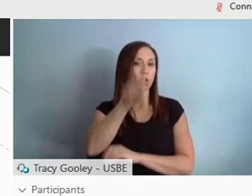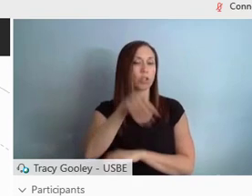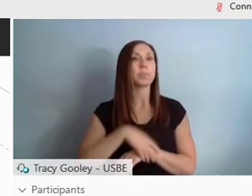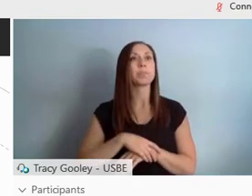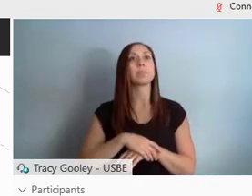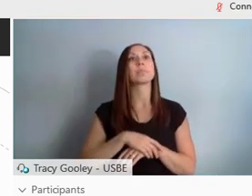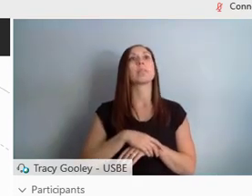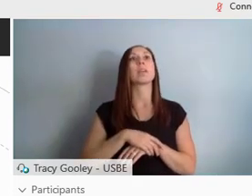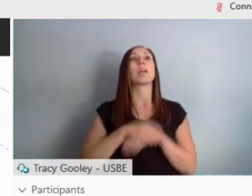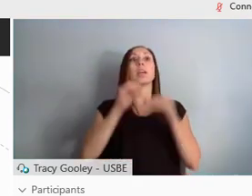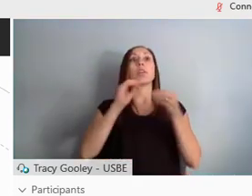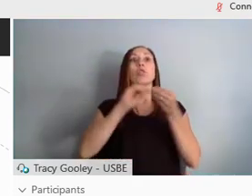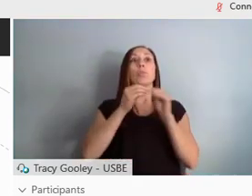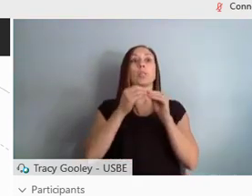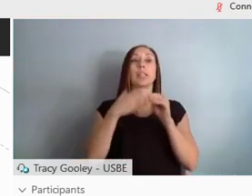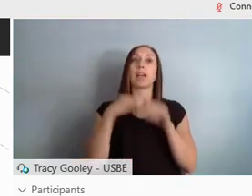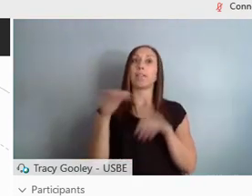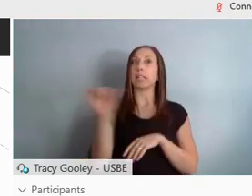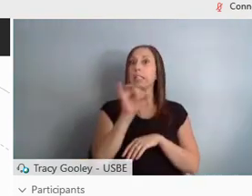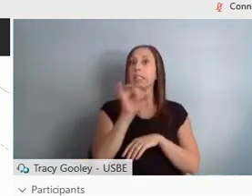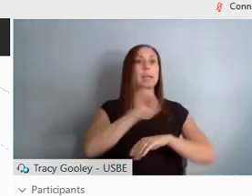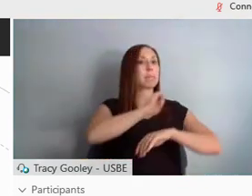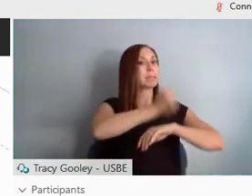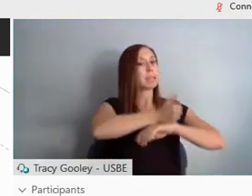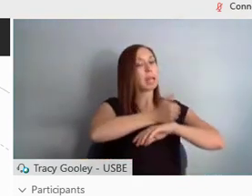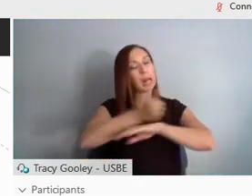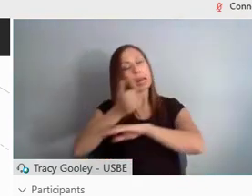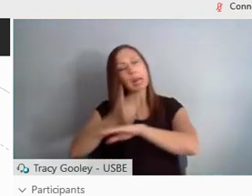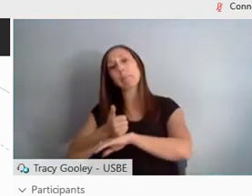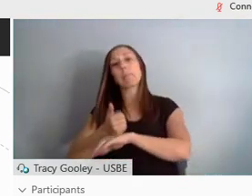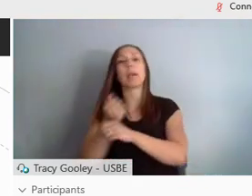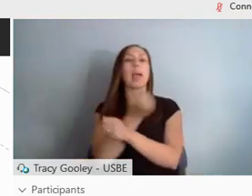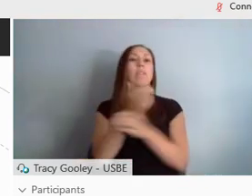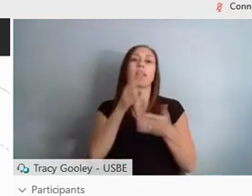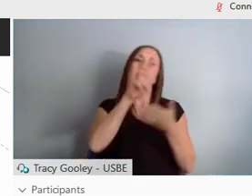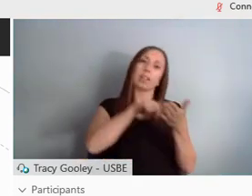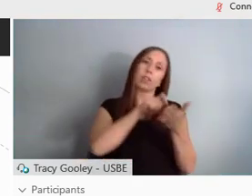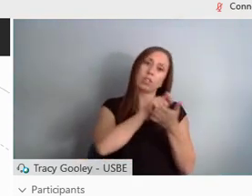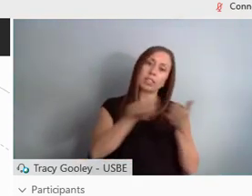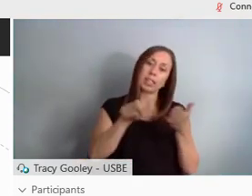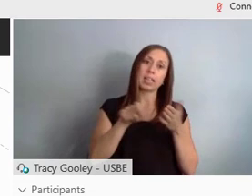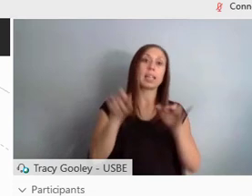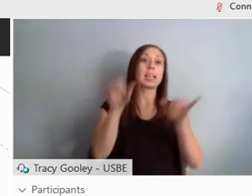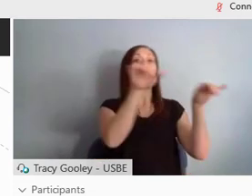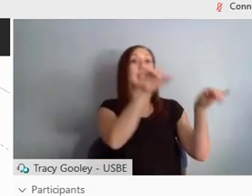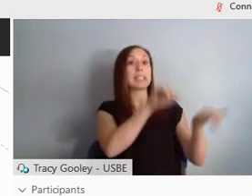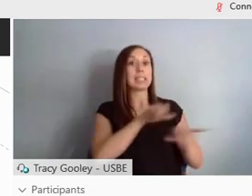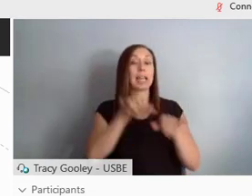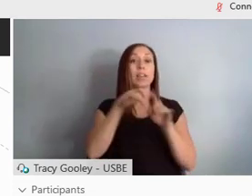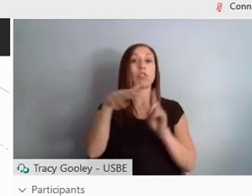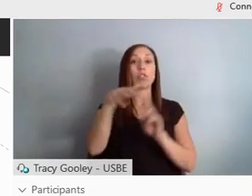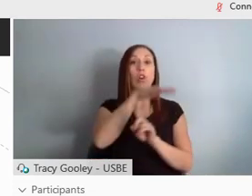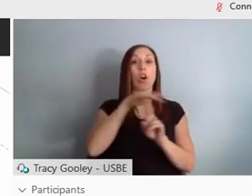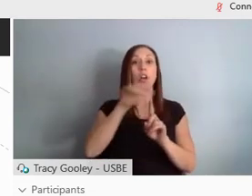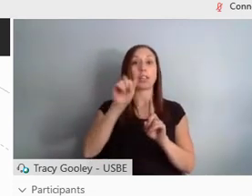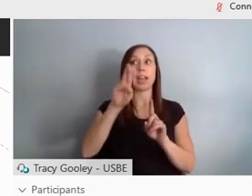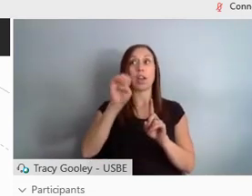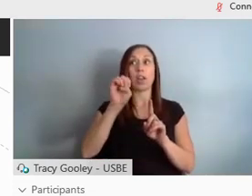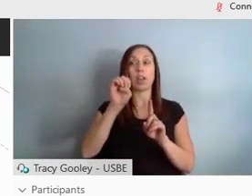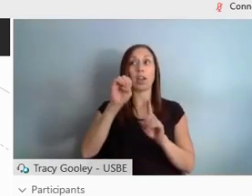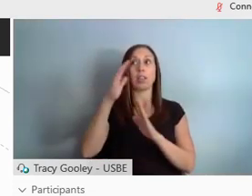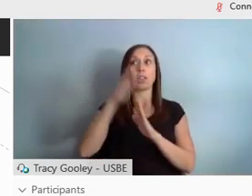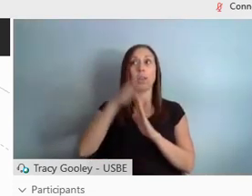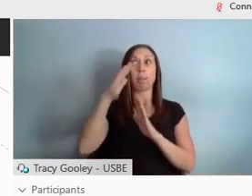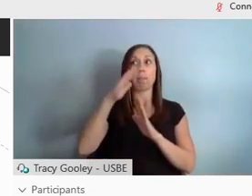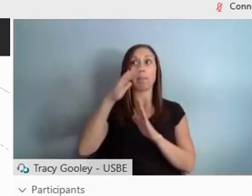in numeracy, it has the same setup as all the literacy questions where the standard and content area are at the top.